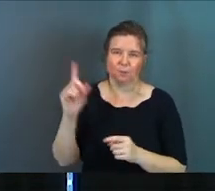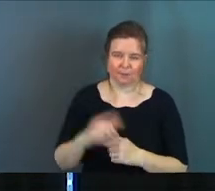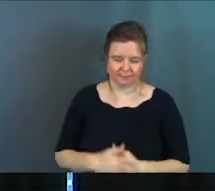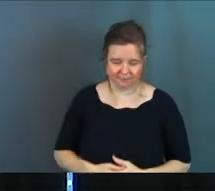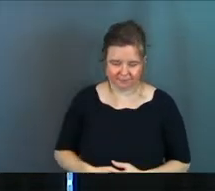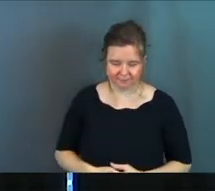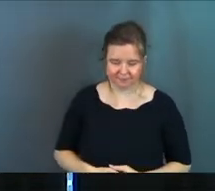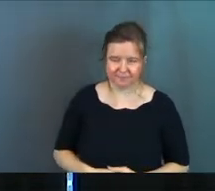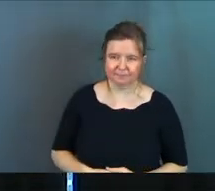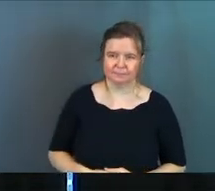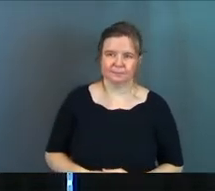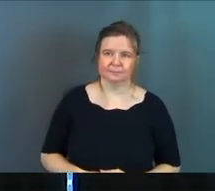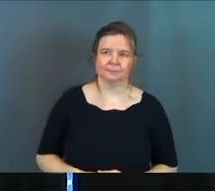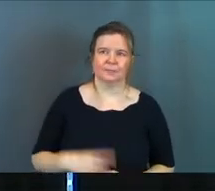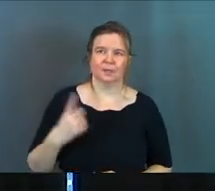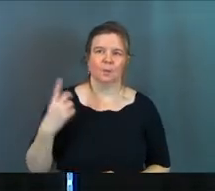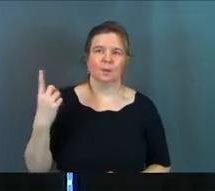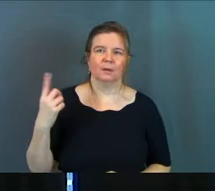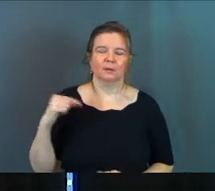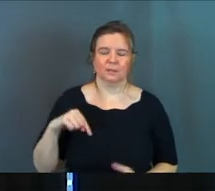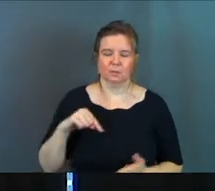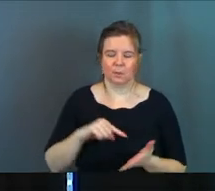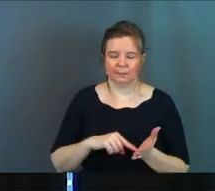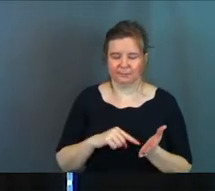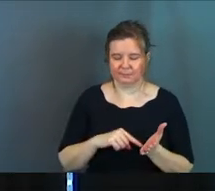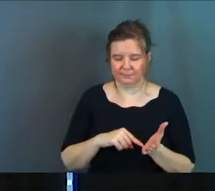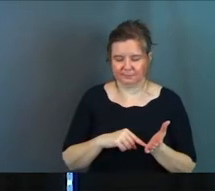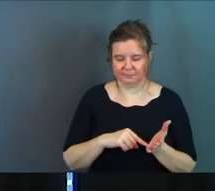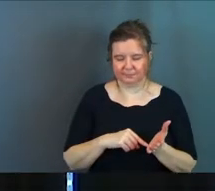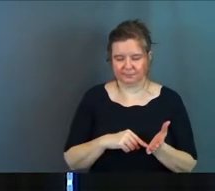one. This one is,